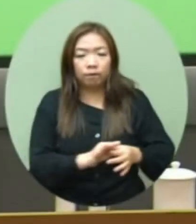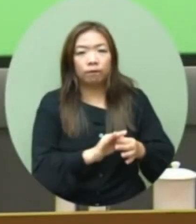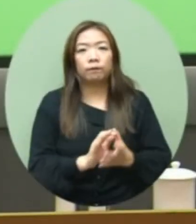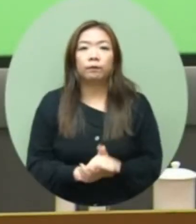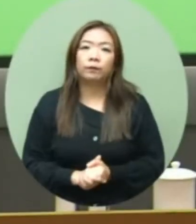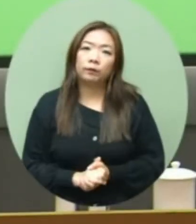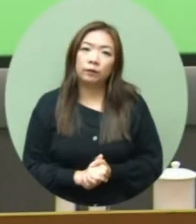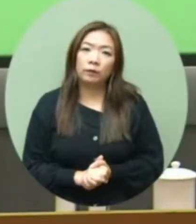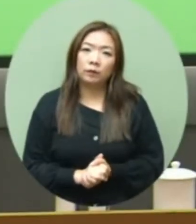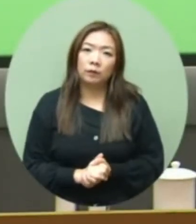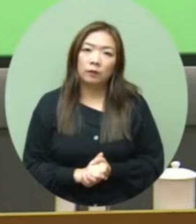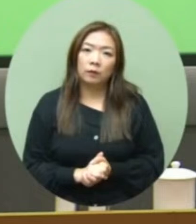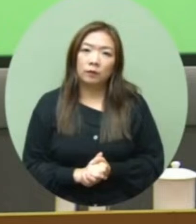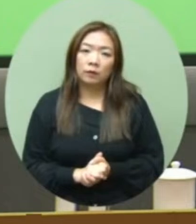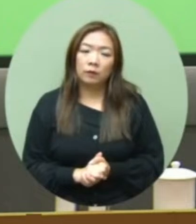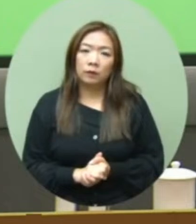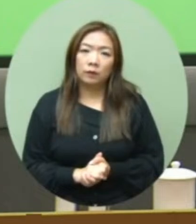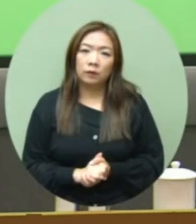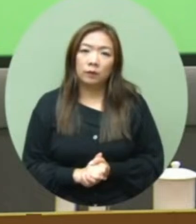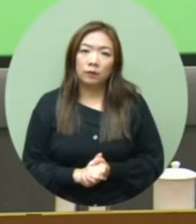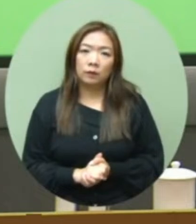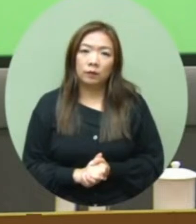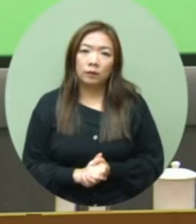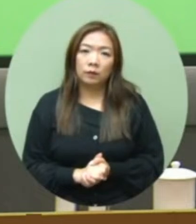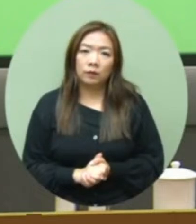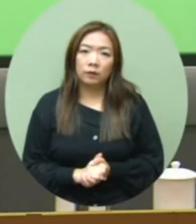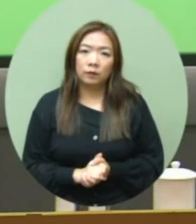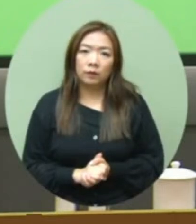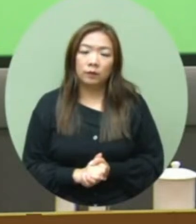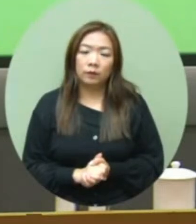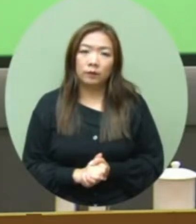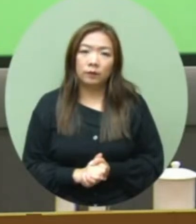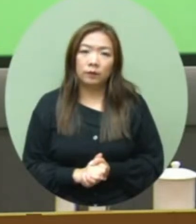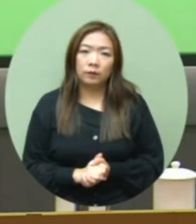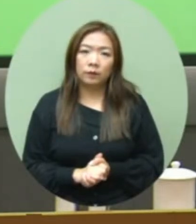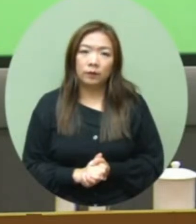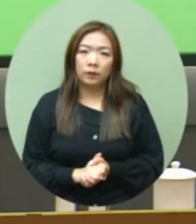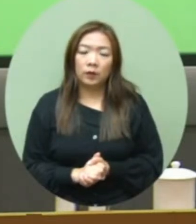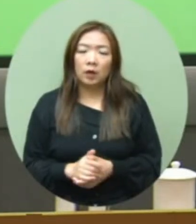elements are interrelated.